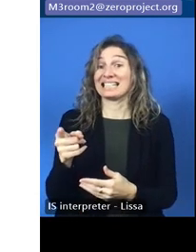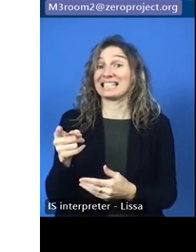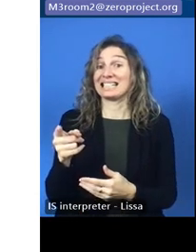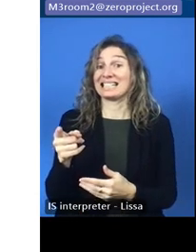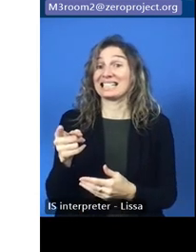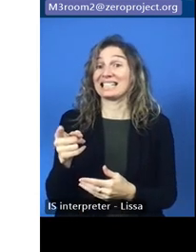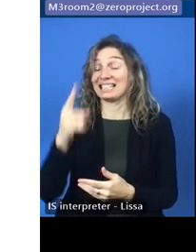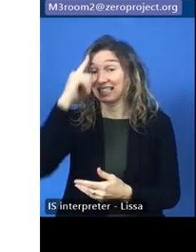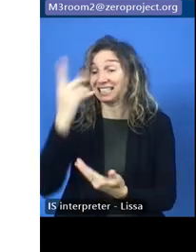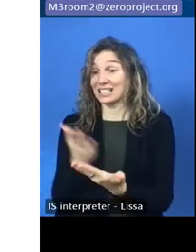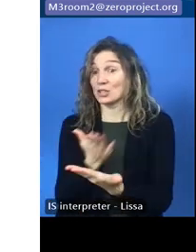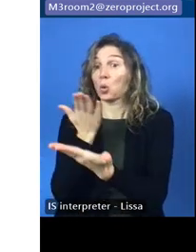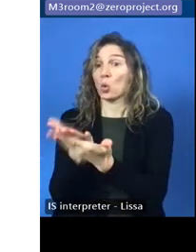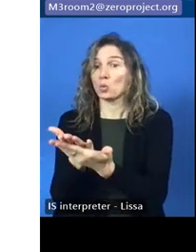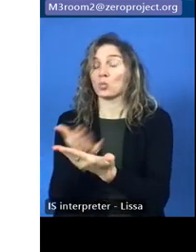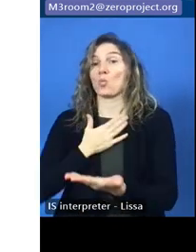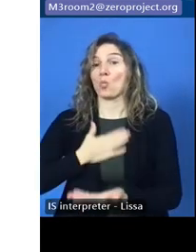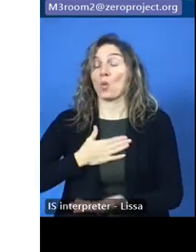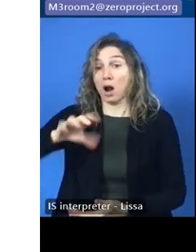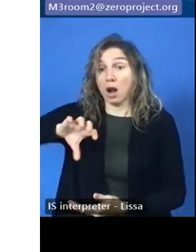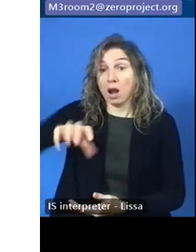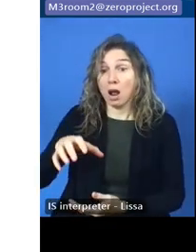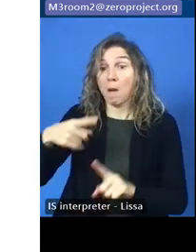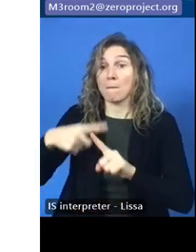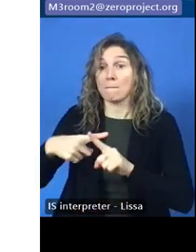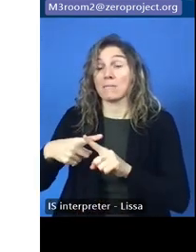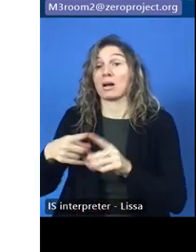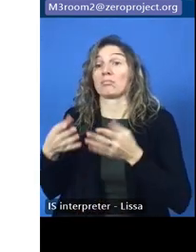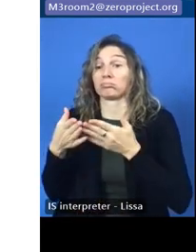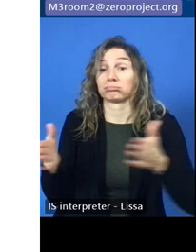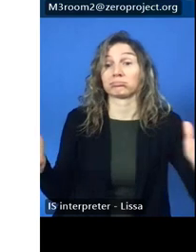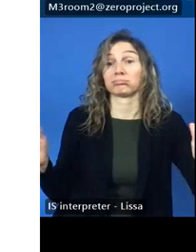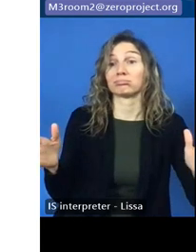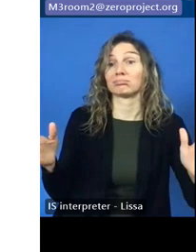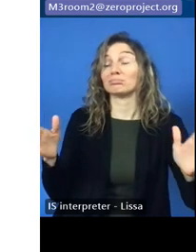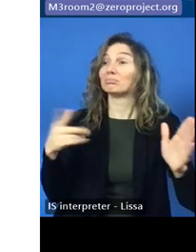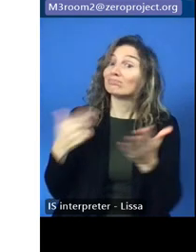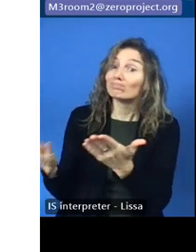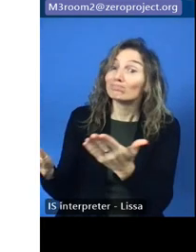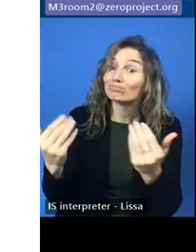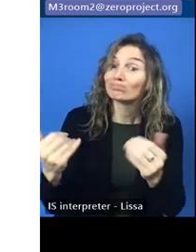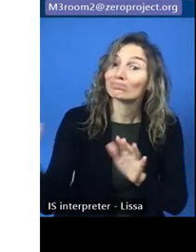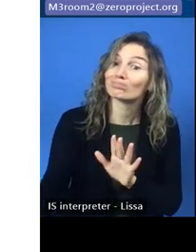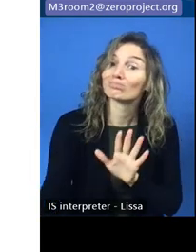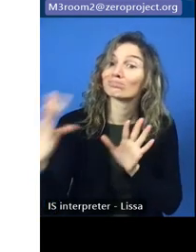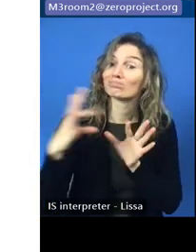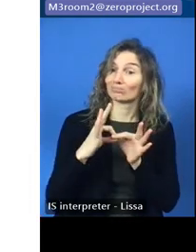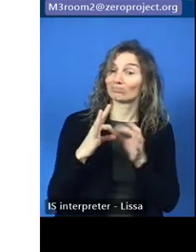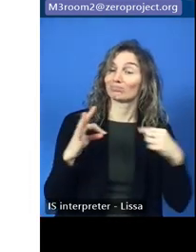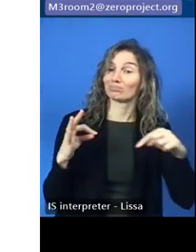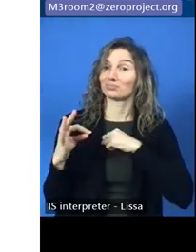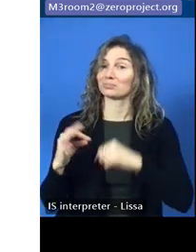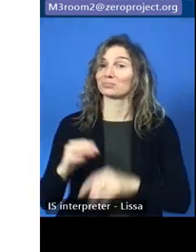and beyond. I welcome you to reach out to us. Thank you. Thank you, Rose. So let me